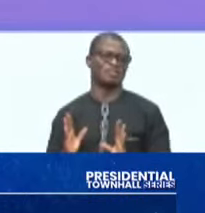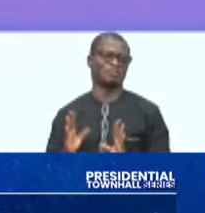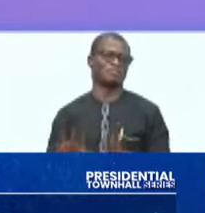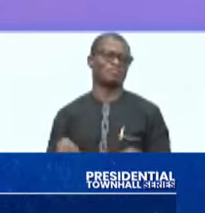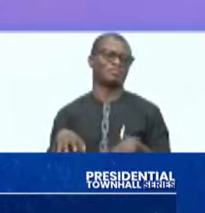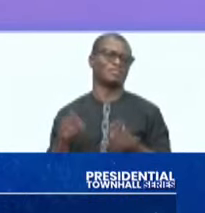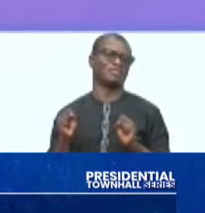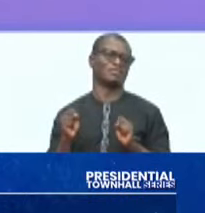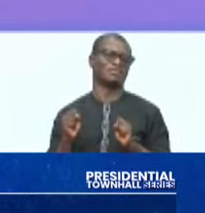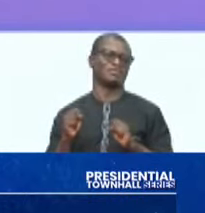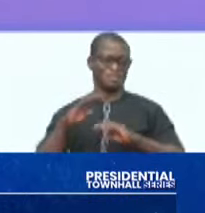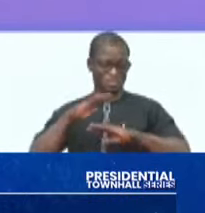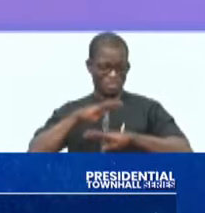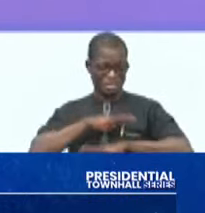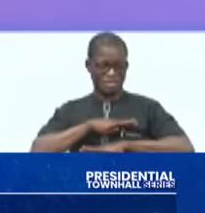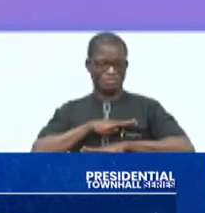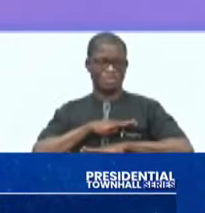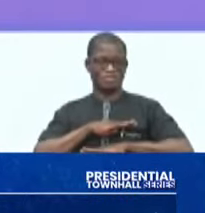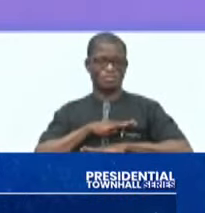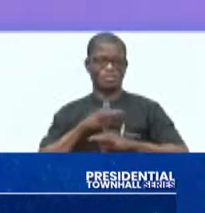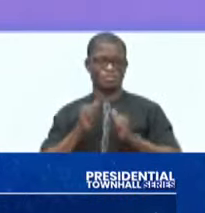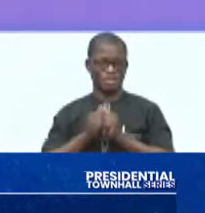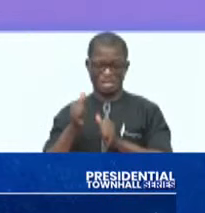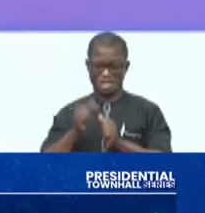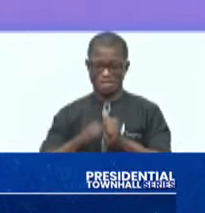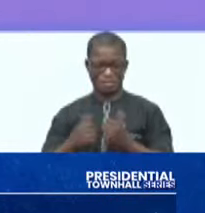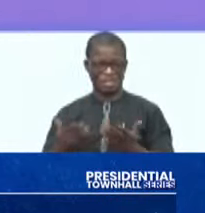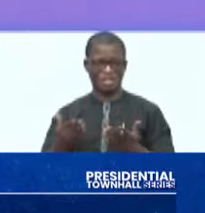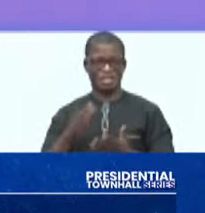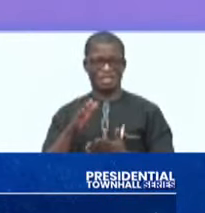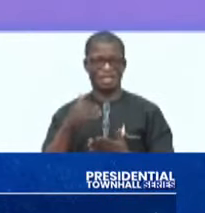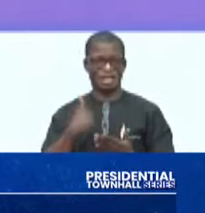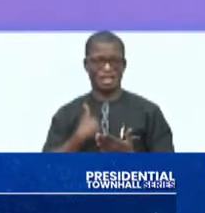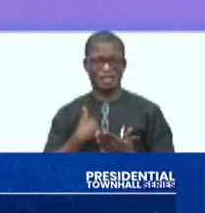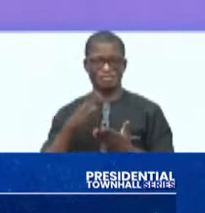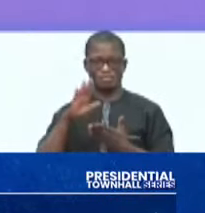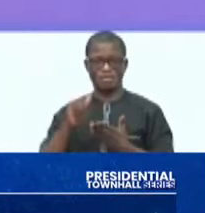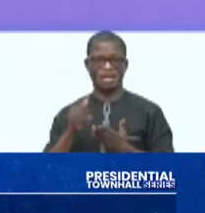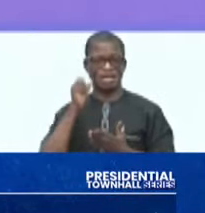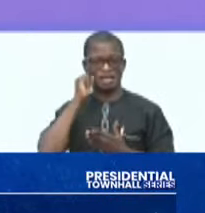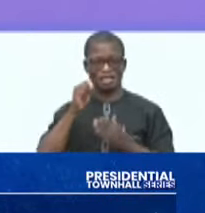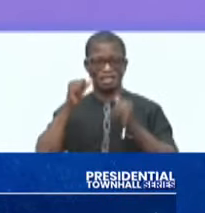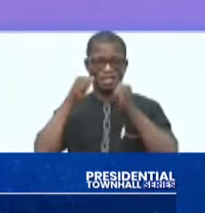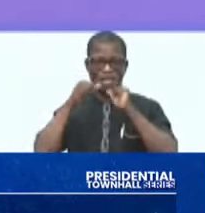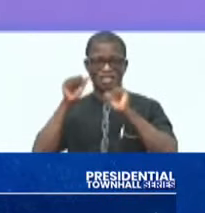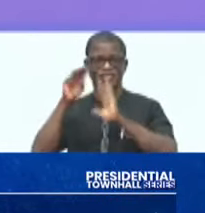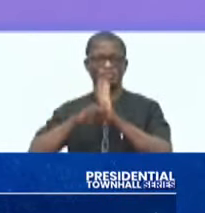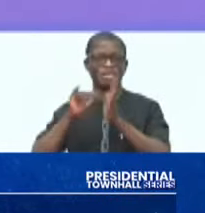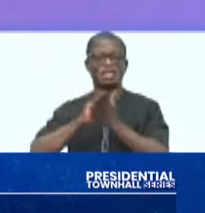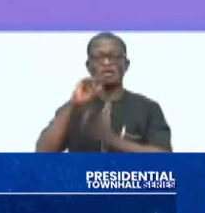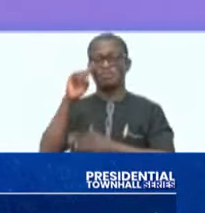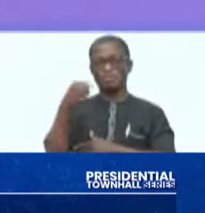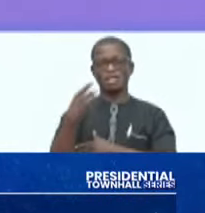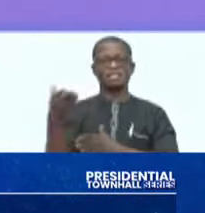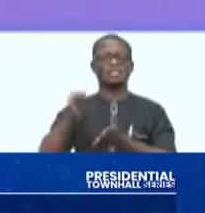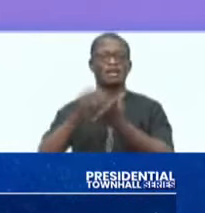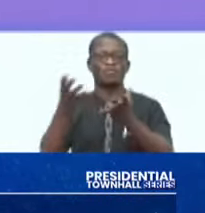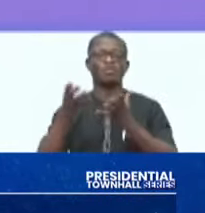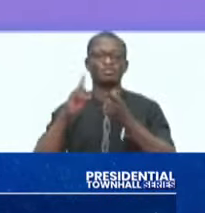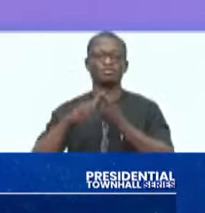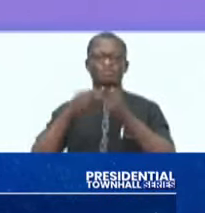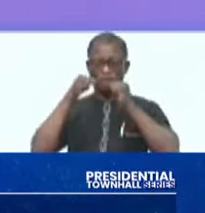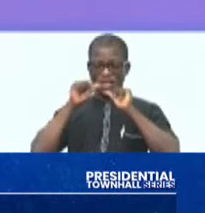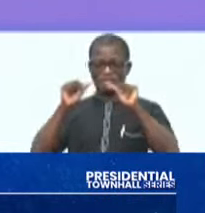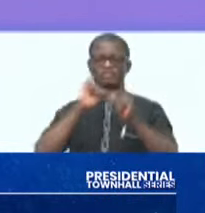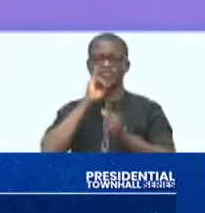taken. Content by his lifestyle, content by his achievements, that the only thing he wants to achieve now is to